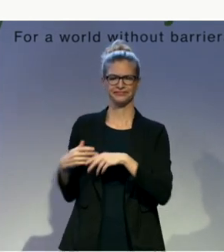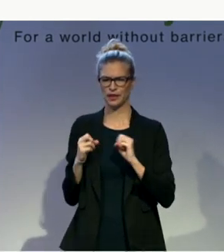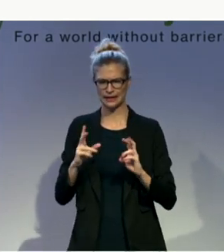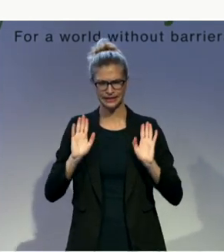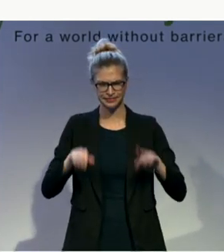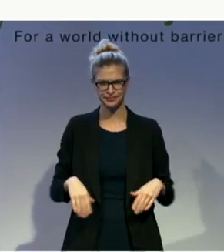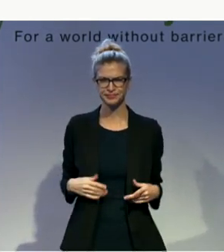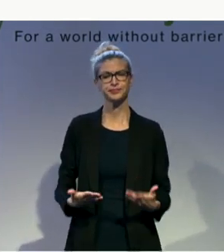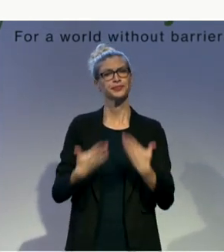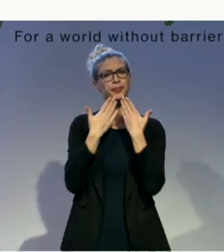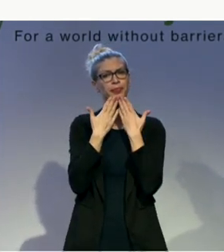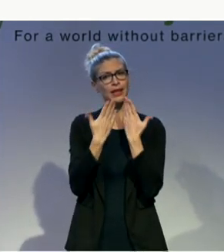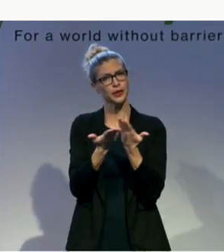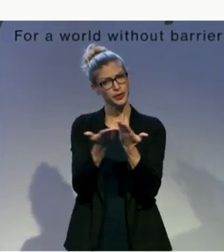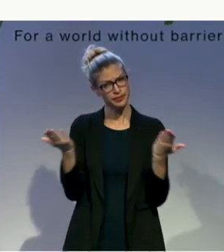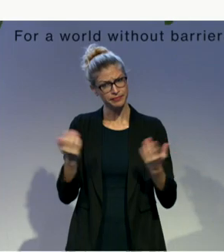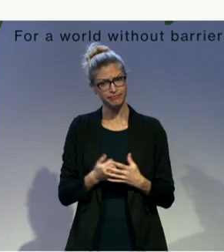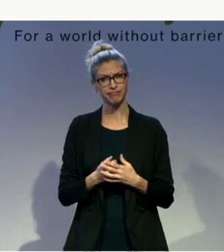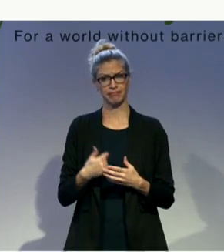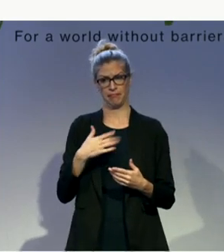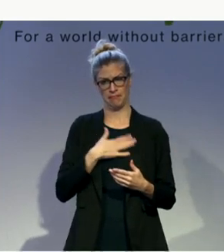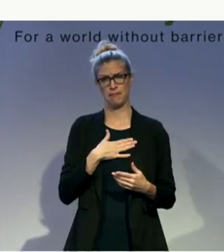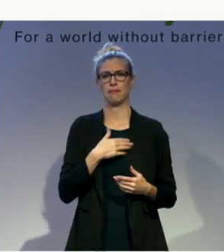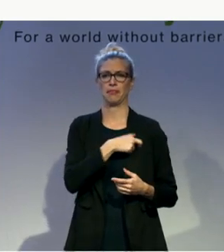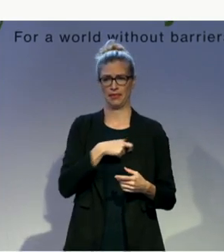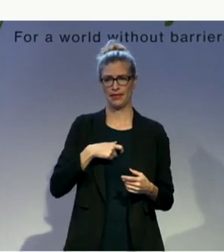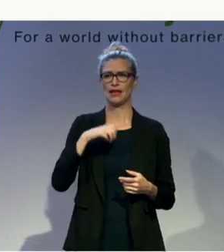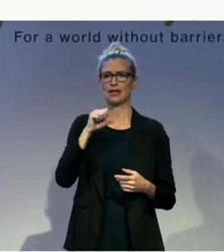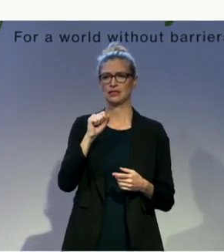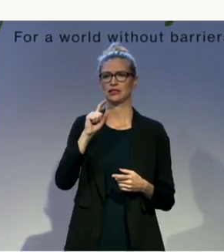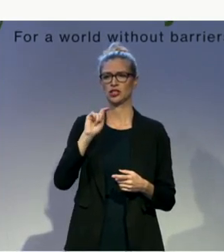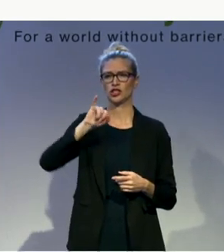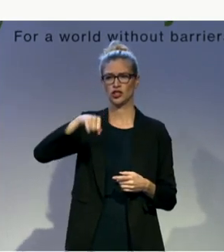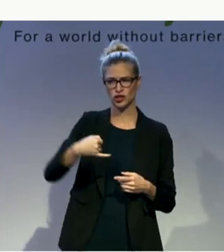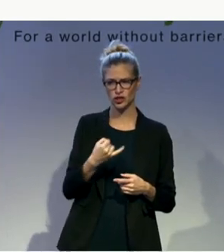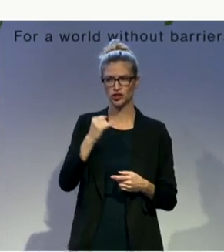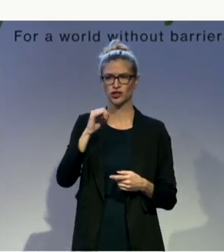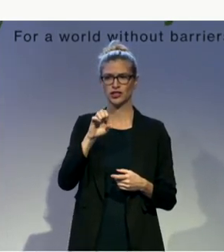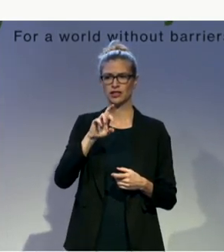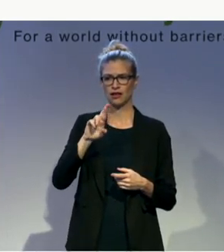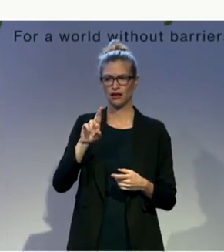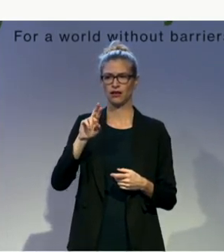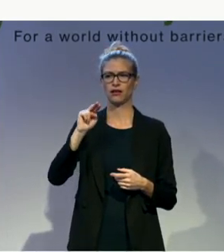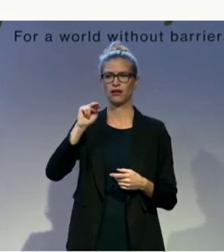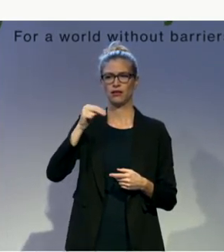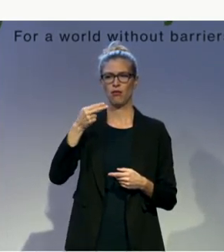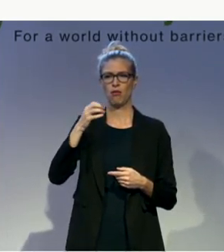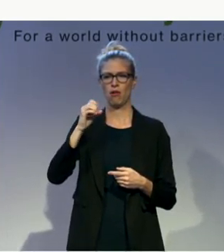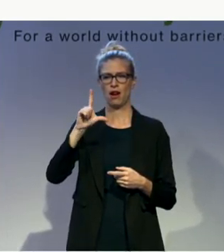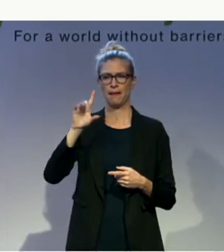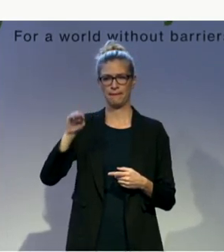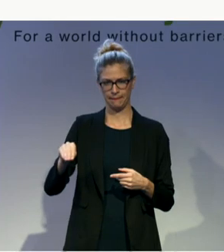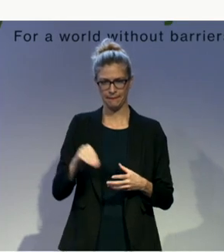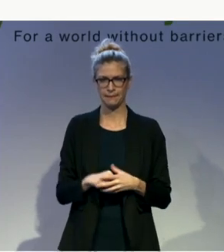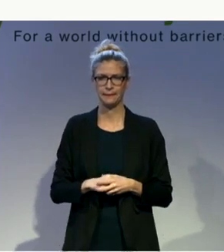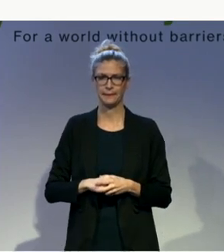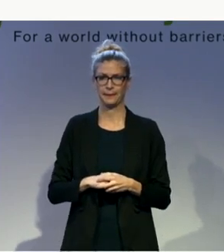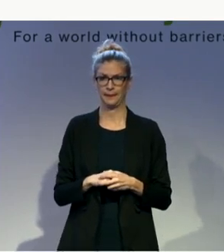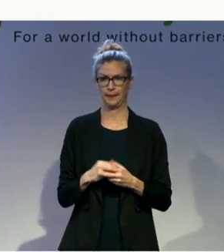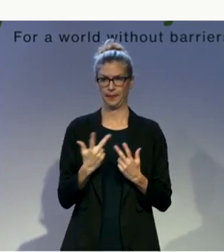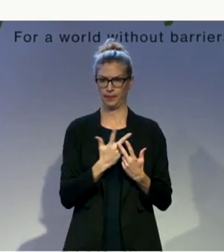My name is Kjell Sternholm, and together with my two colleagues here, we're going to give you the project My Choice,